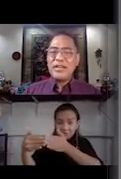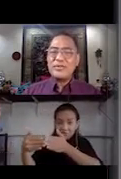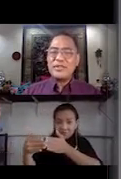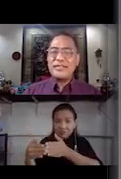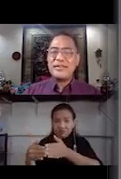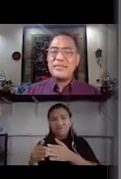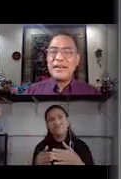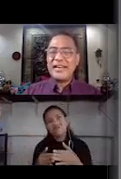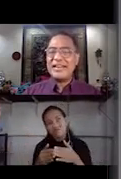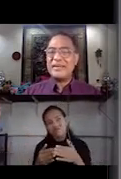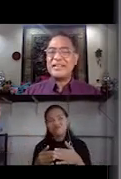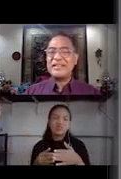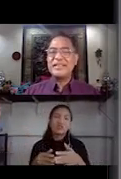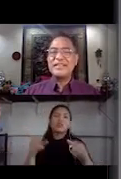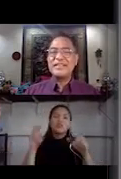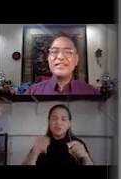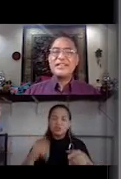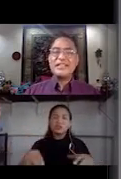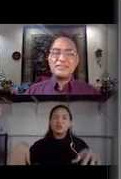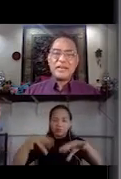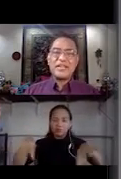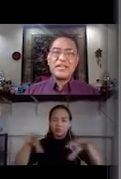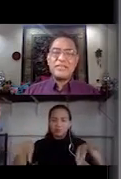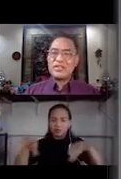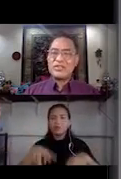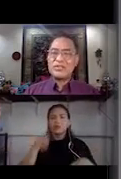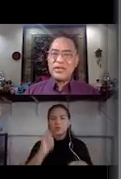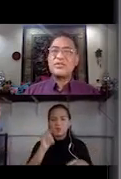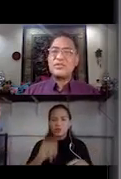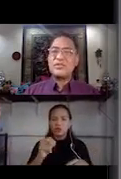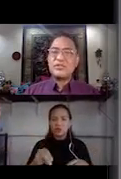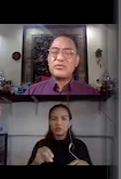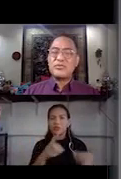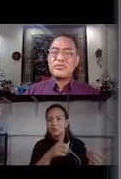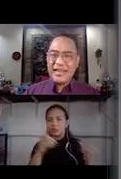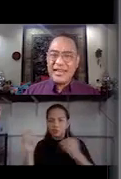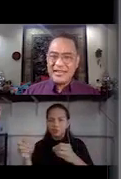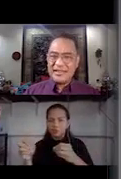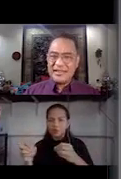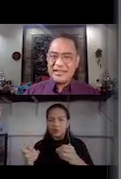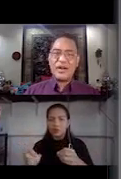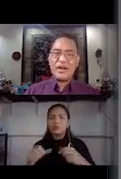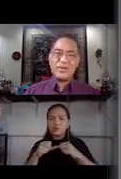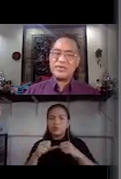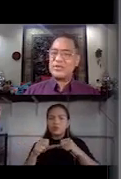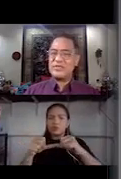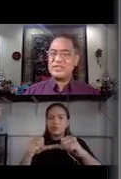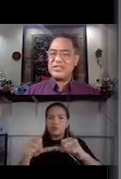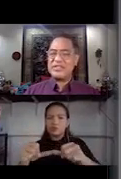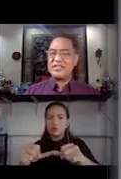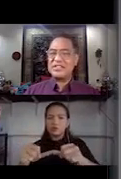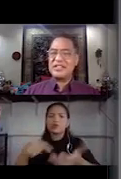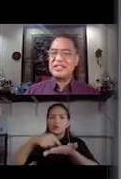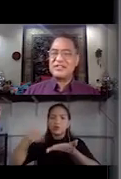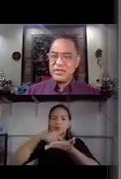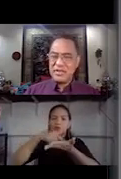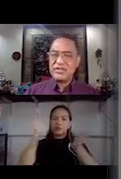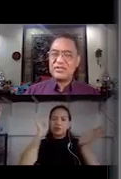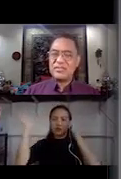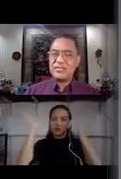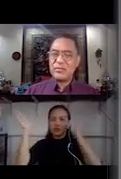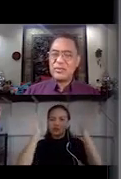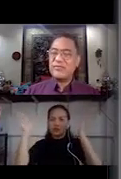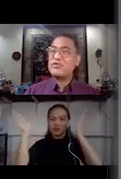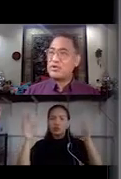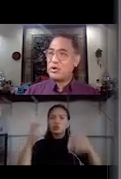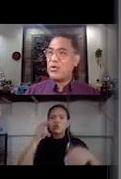need to deliver pa rin, di ba? Especially because we continue to be paid for our services. So we need to